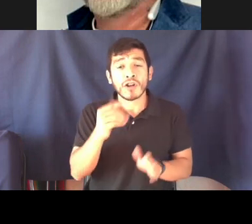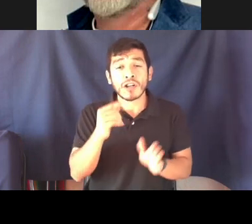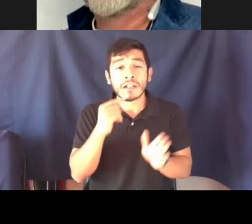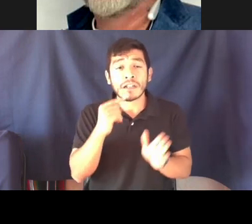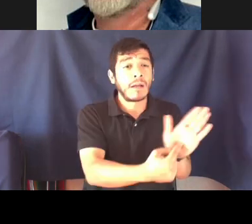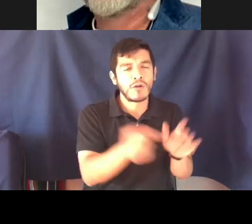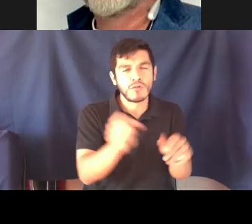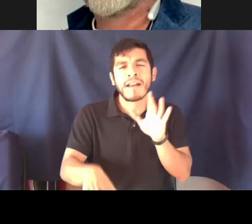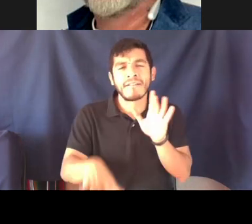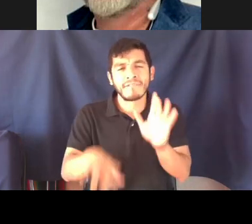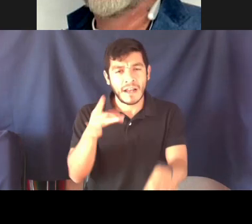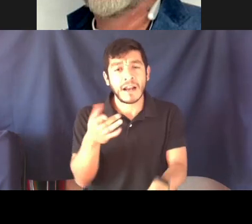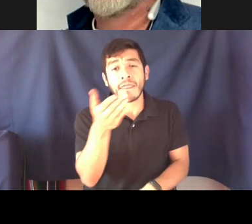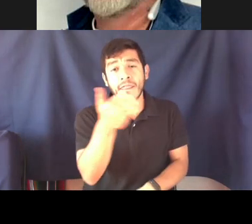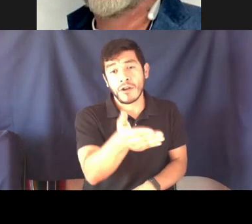slide.